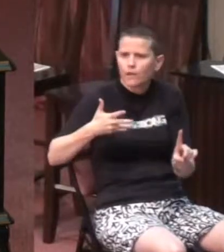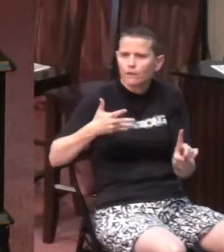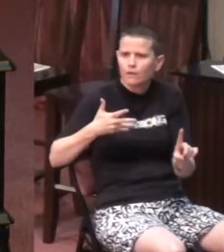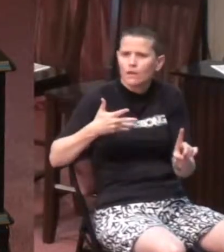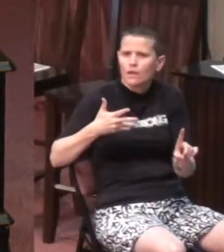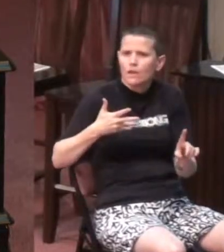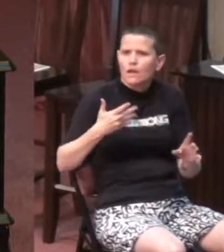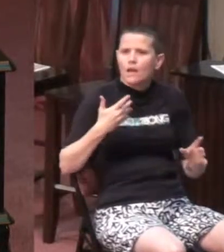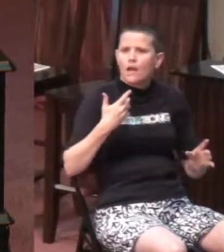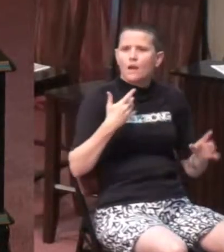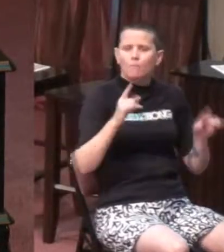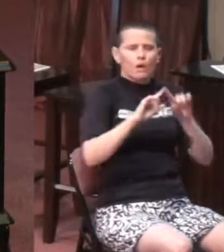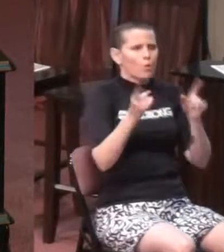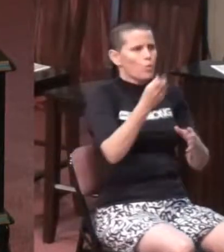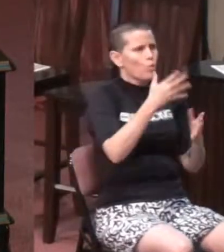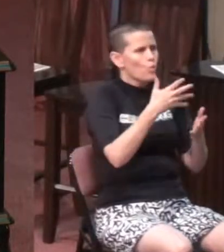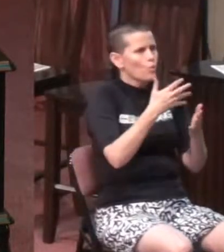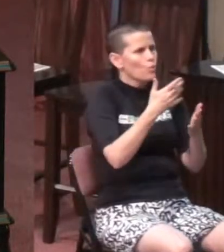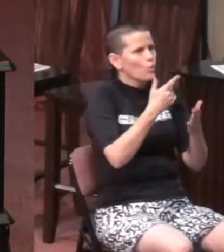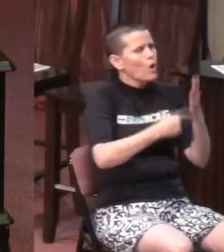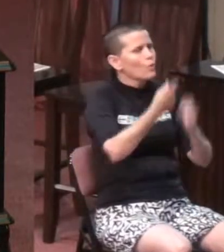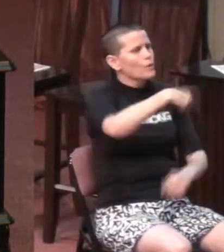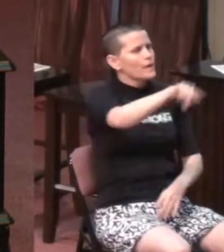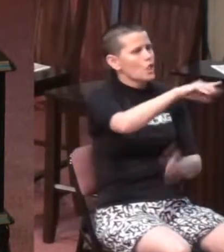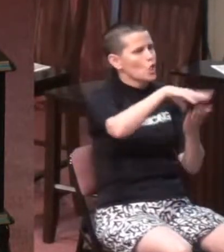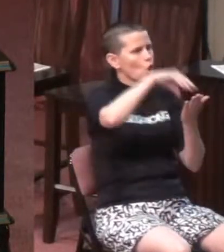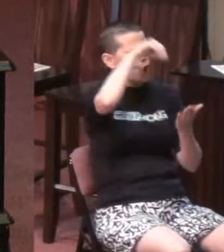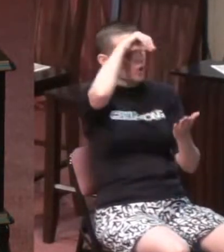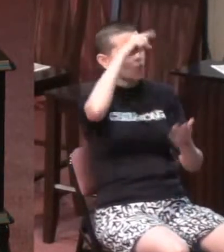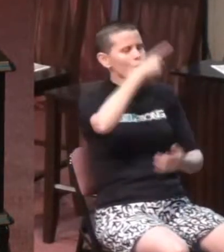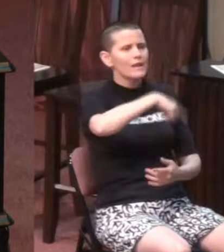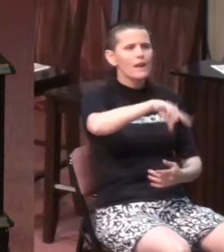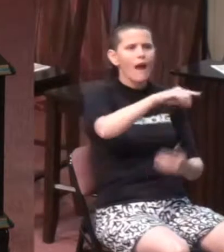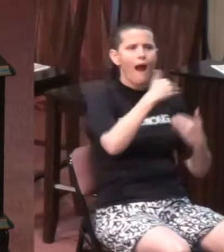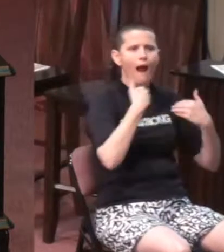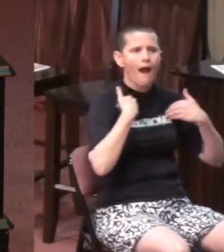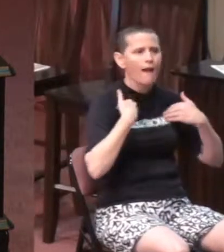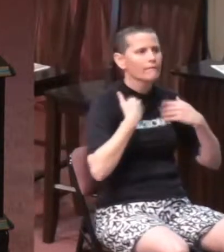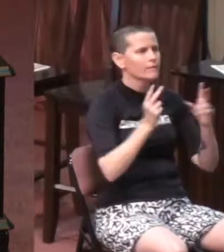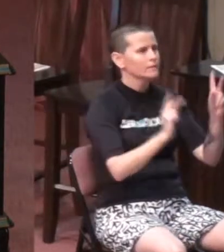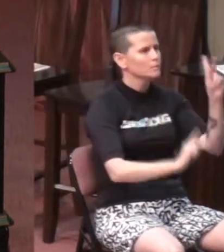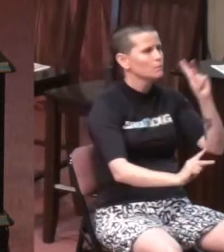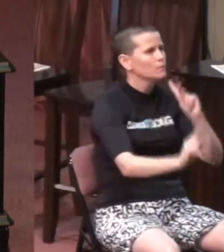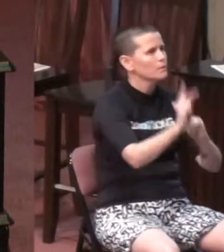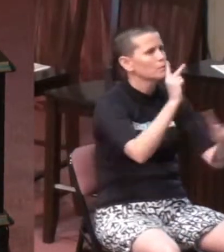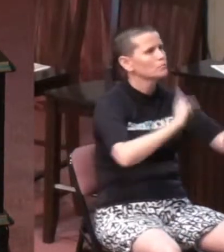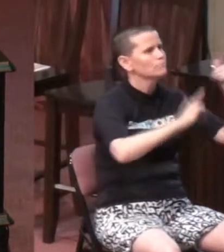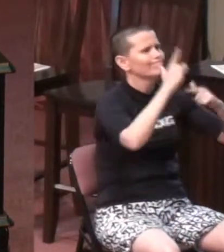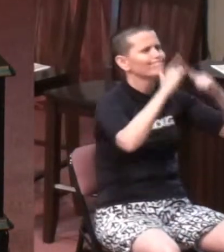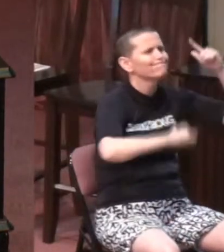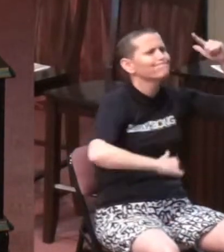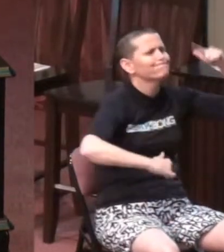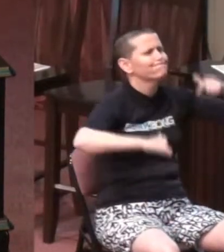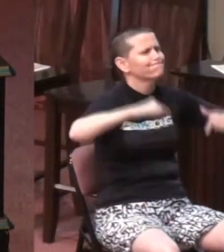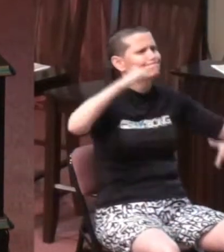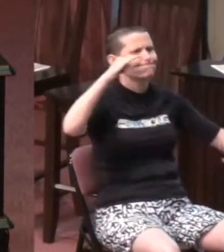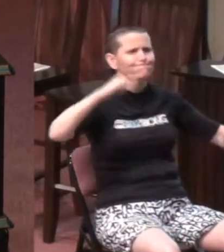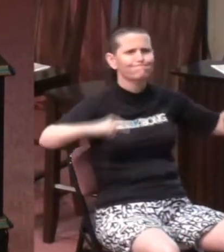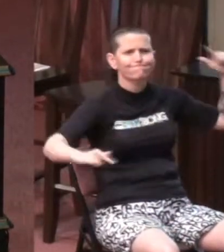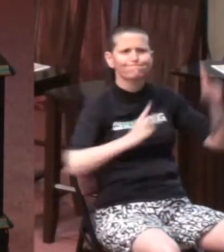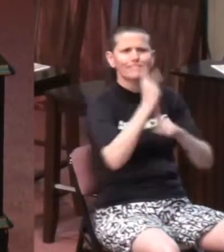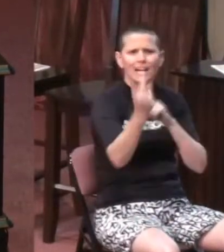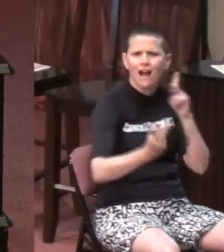brilliance, of therapists, of people who love to make a difference in this world, and that